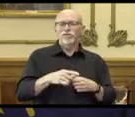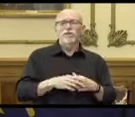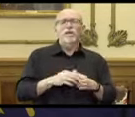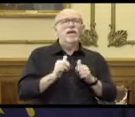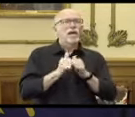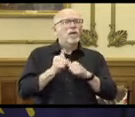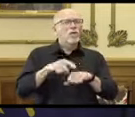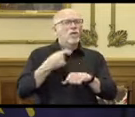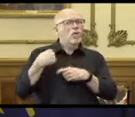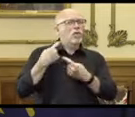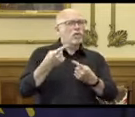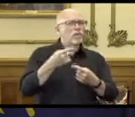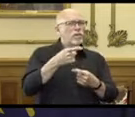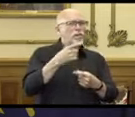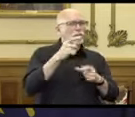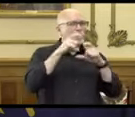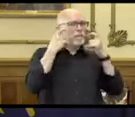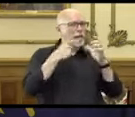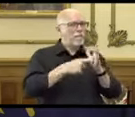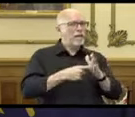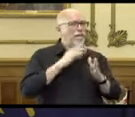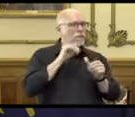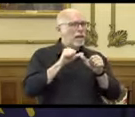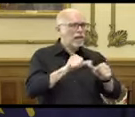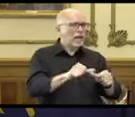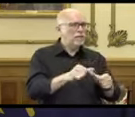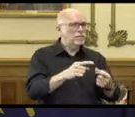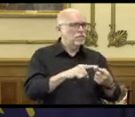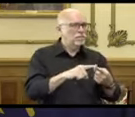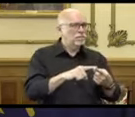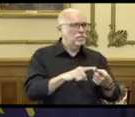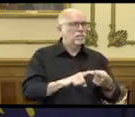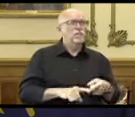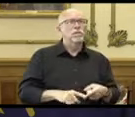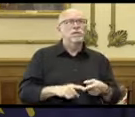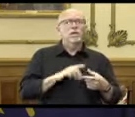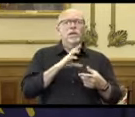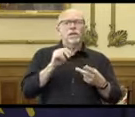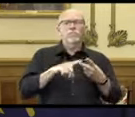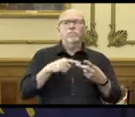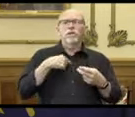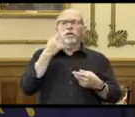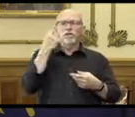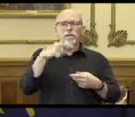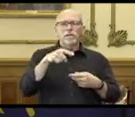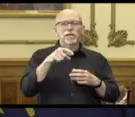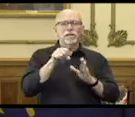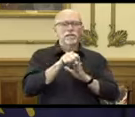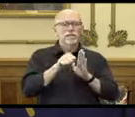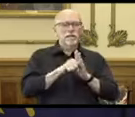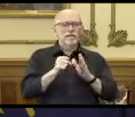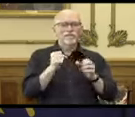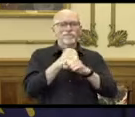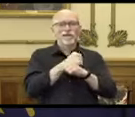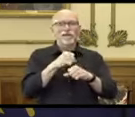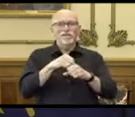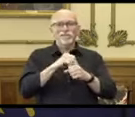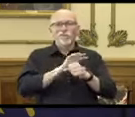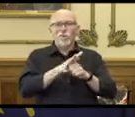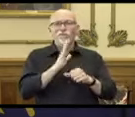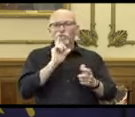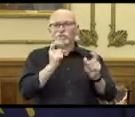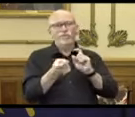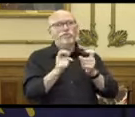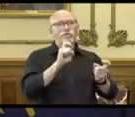How long will the mask mandate last? And I understand our state's fight against COVID is ever changing minute